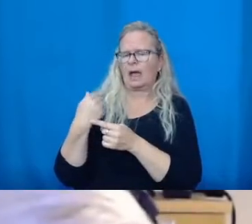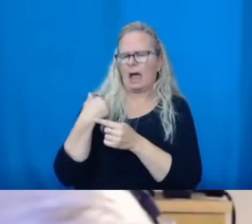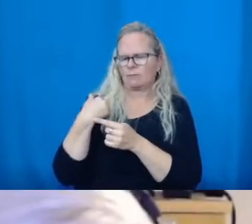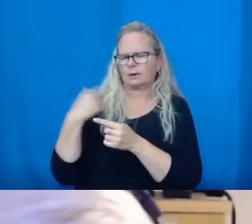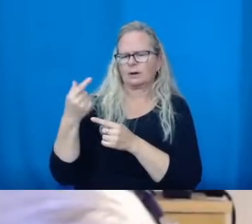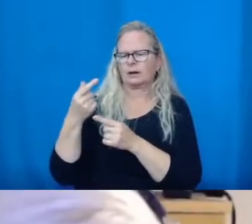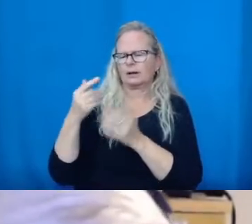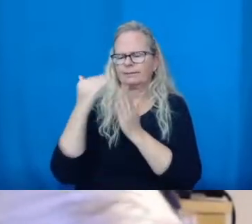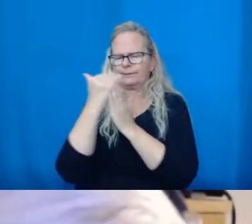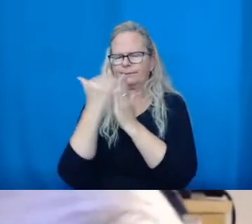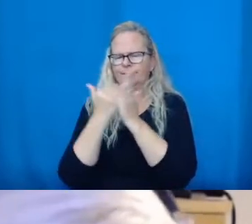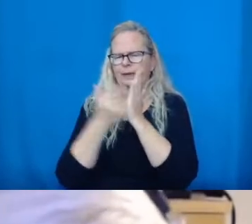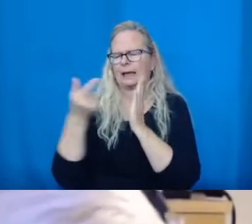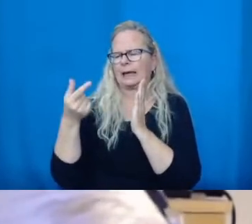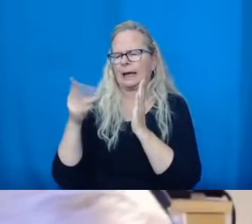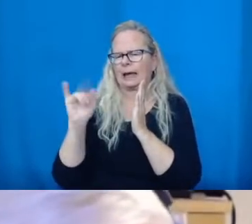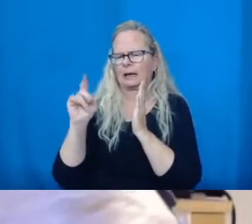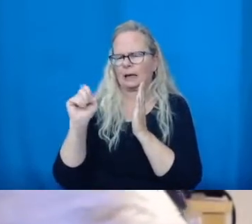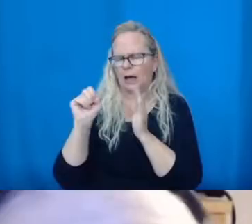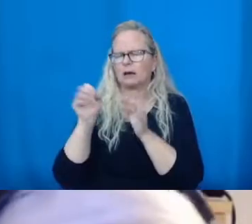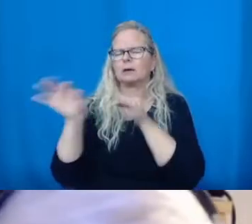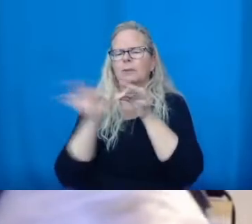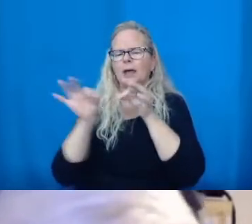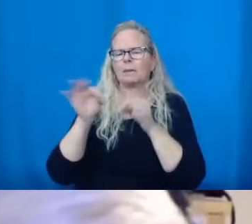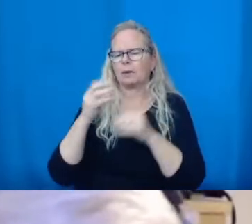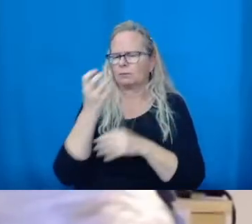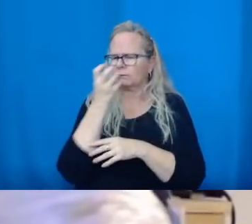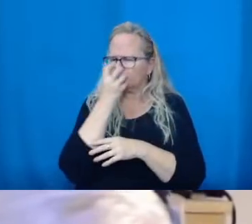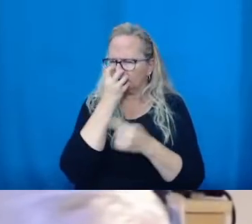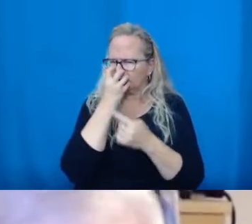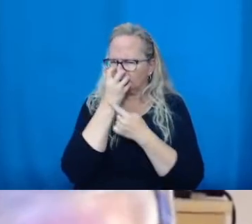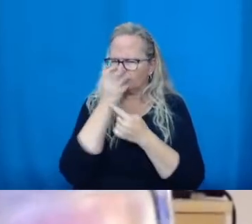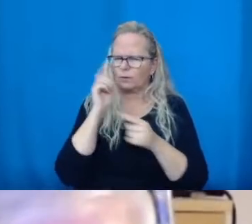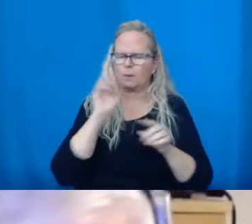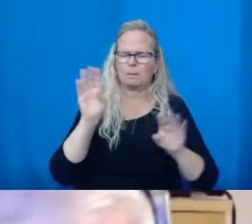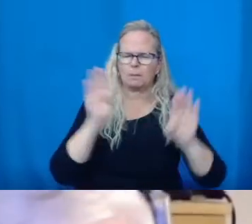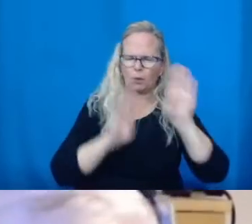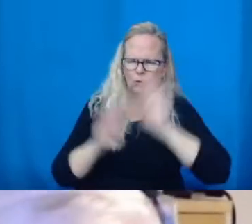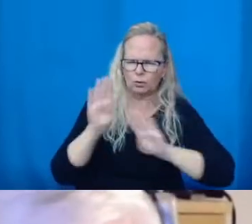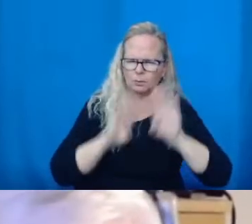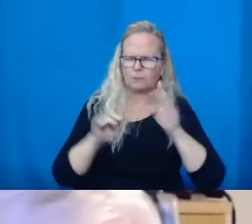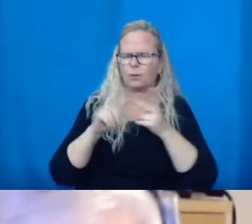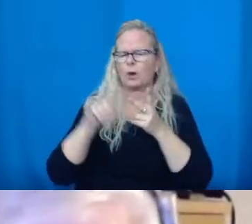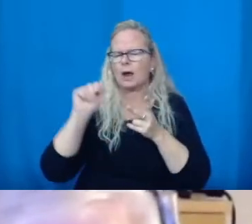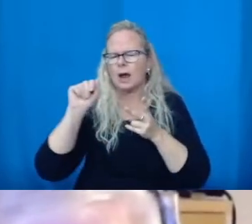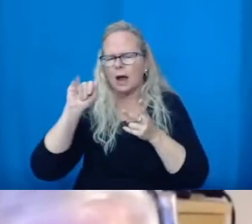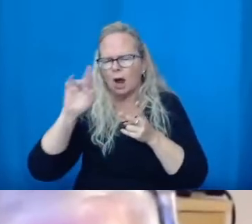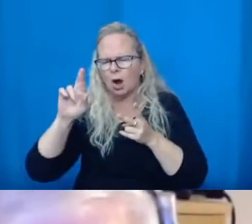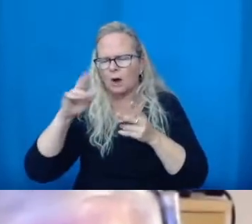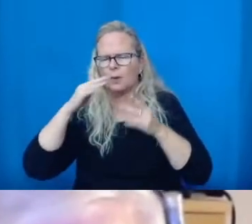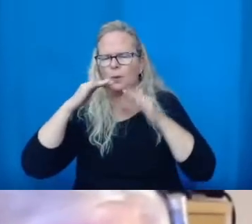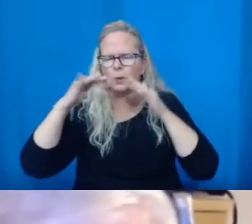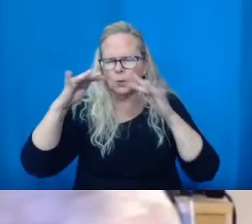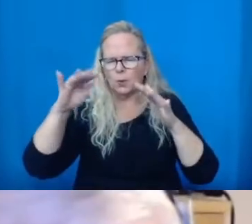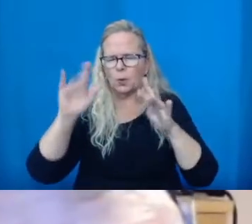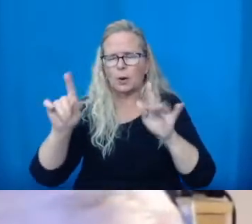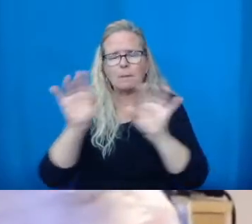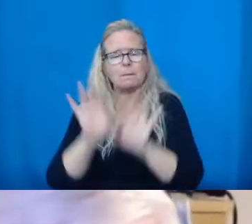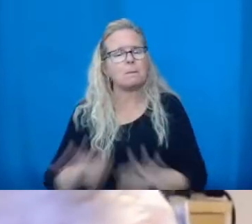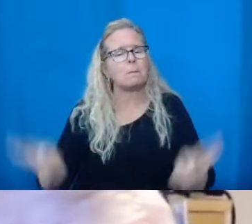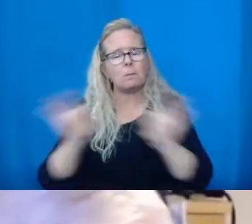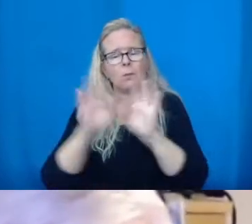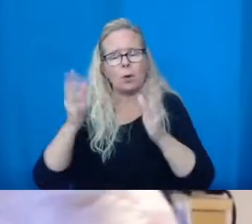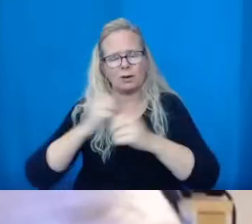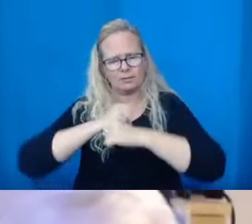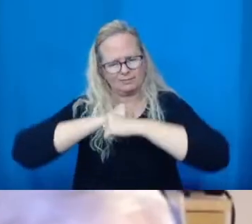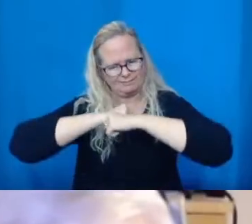COVID. It was actually developed after the SARS incidents and following the SARS Commission reports, and it builds on